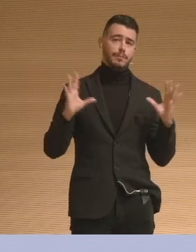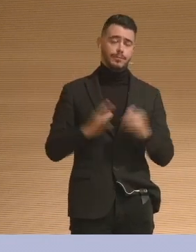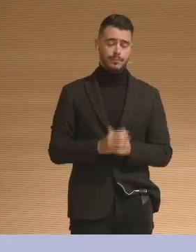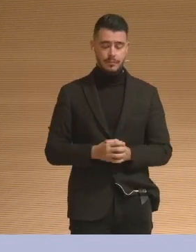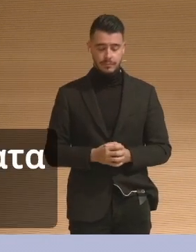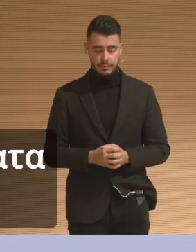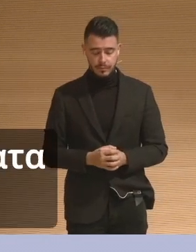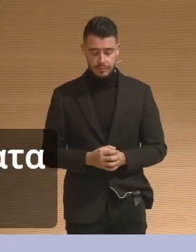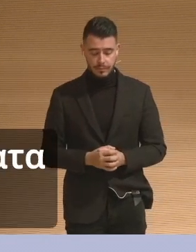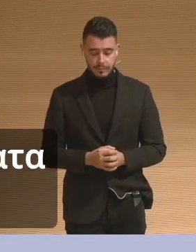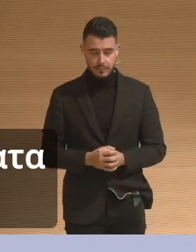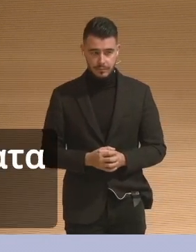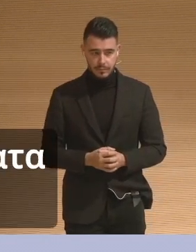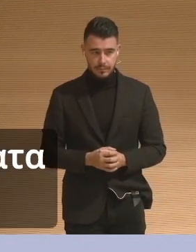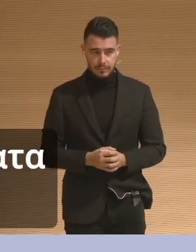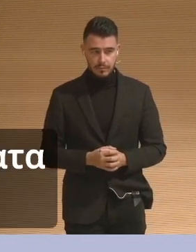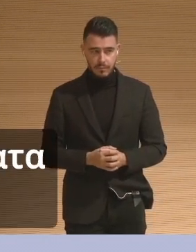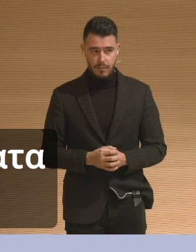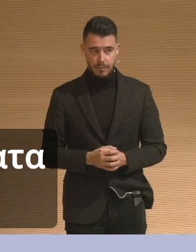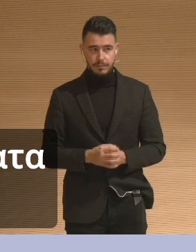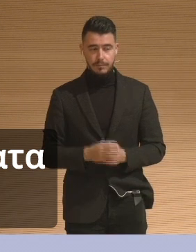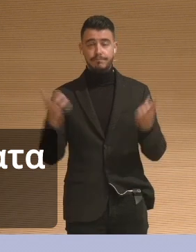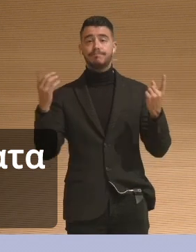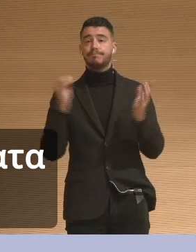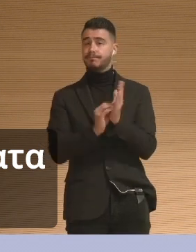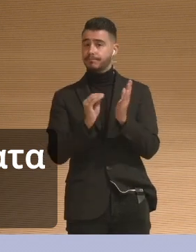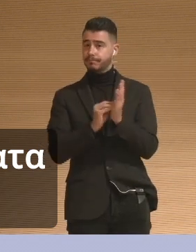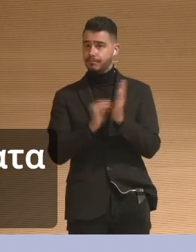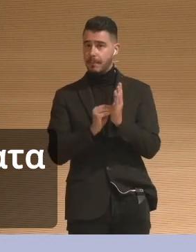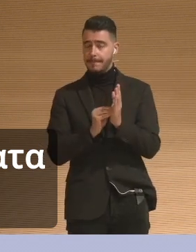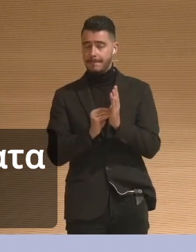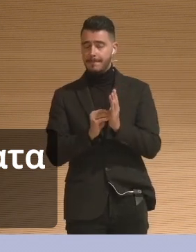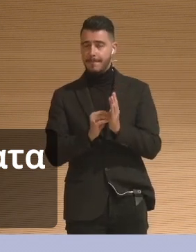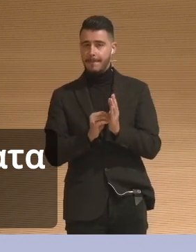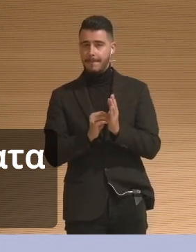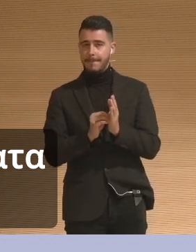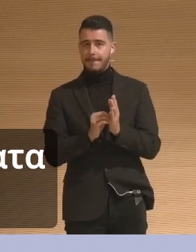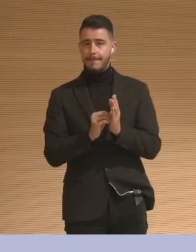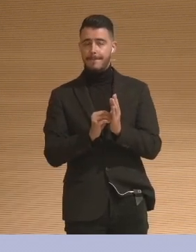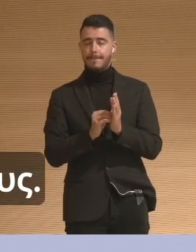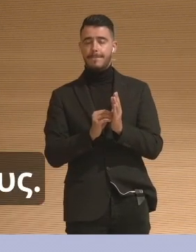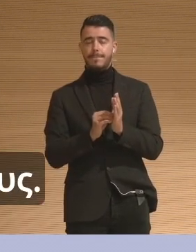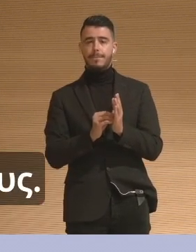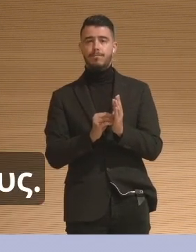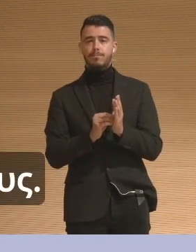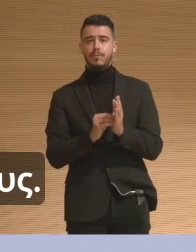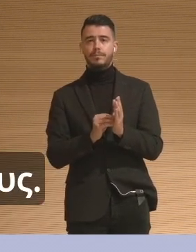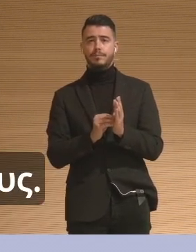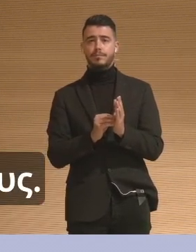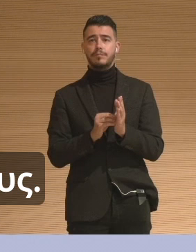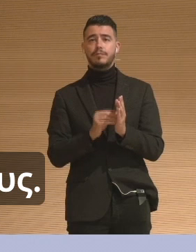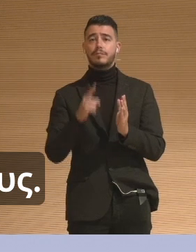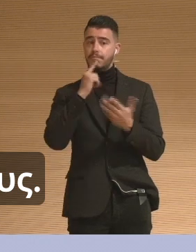control trials where we send some of the patients to try the social prescribing schemes and then to see